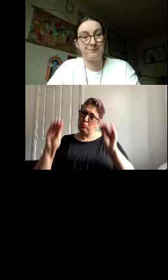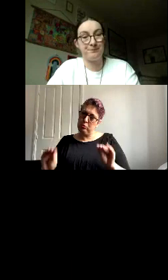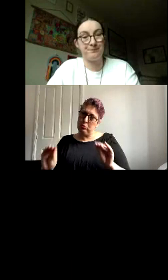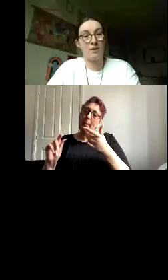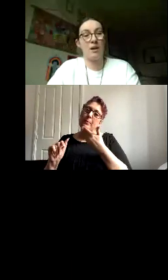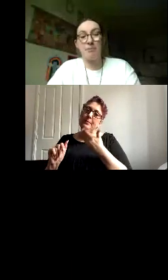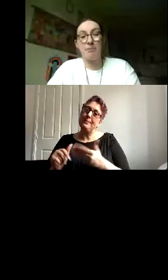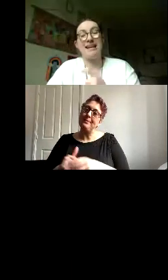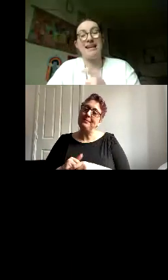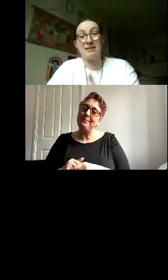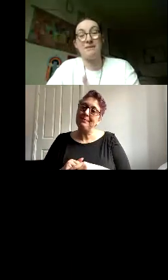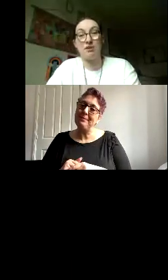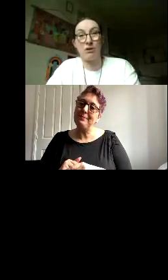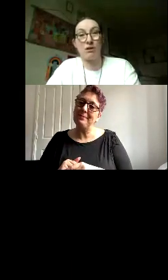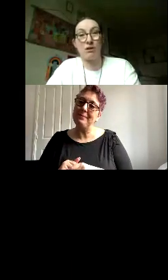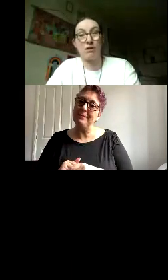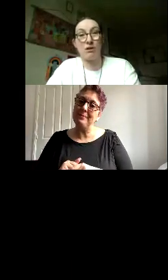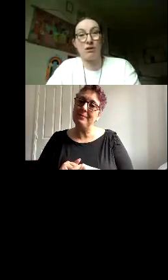We want to improve